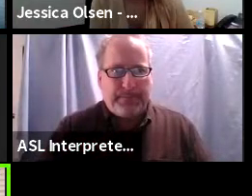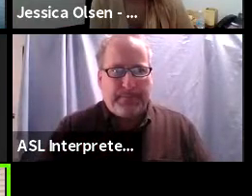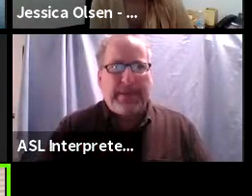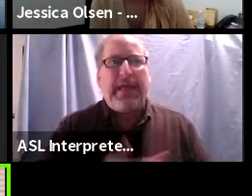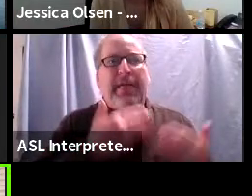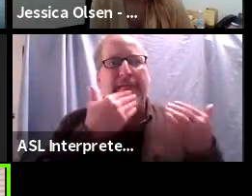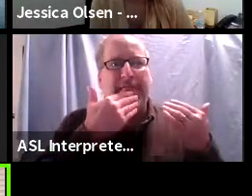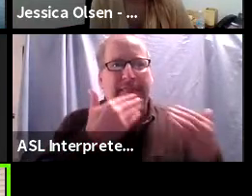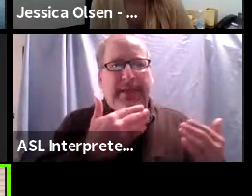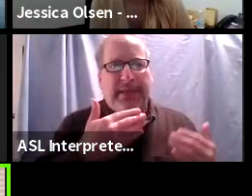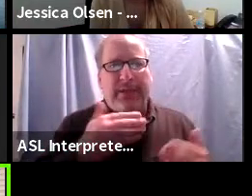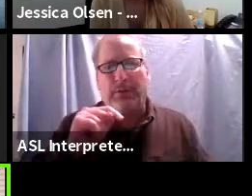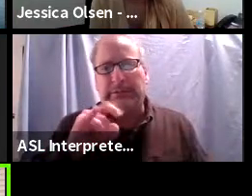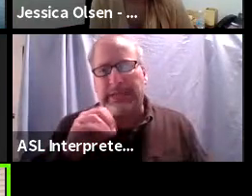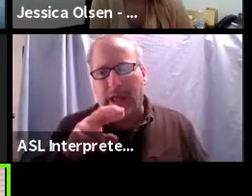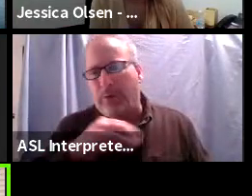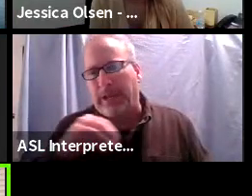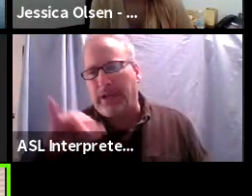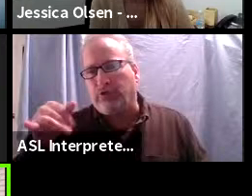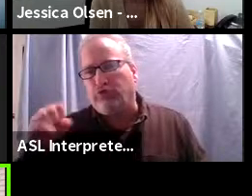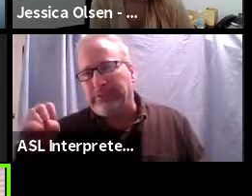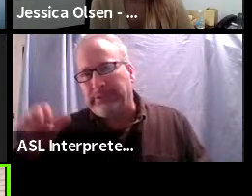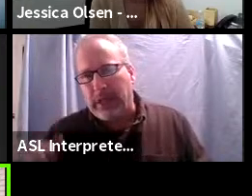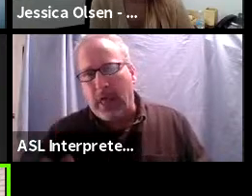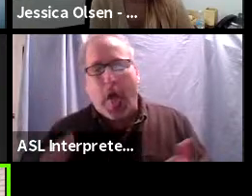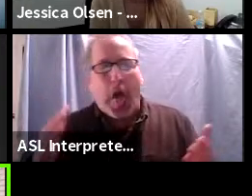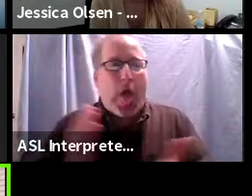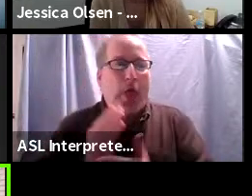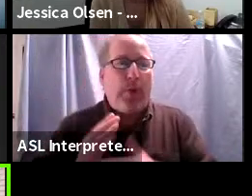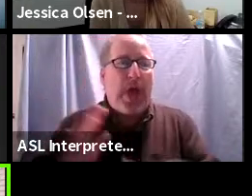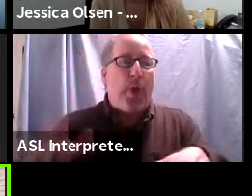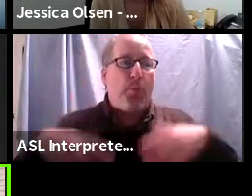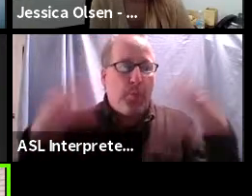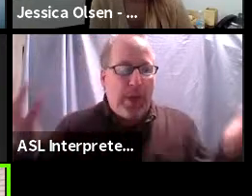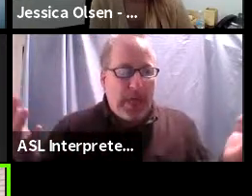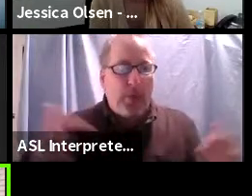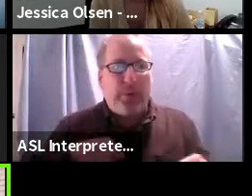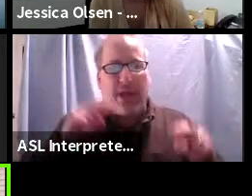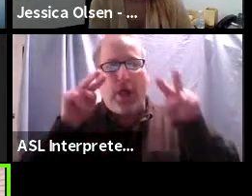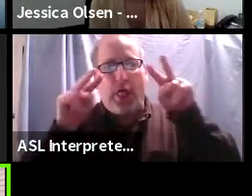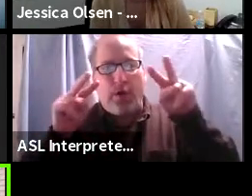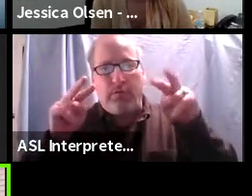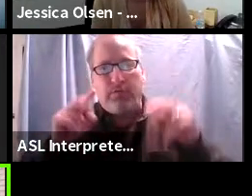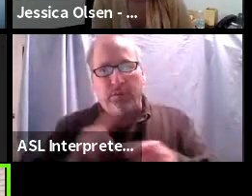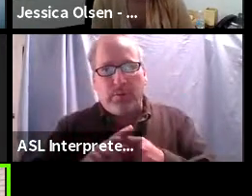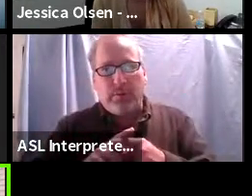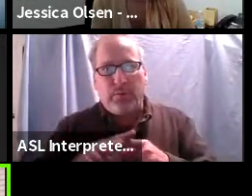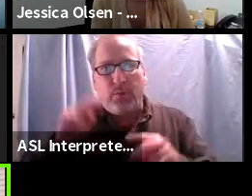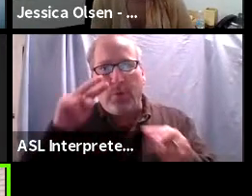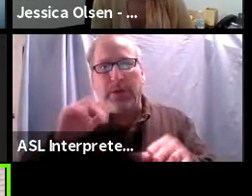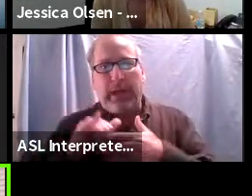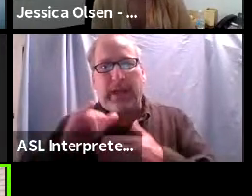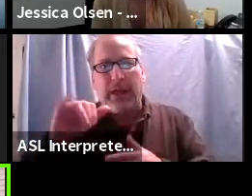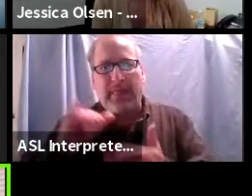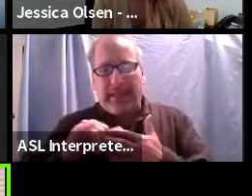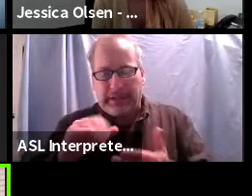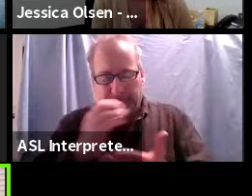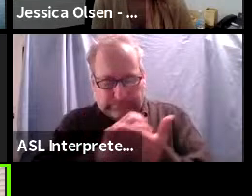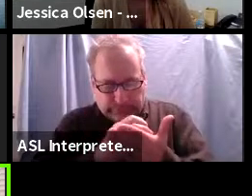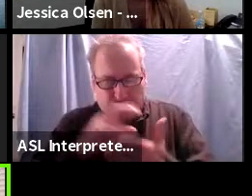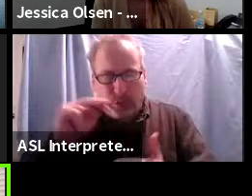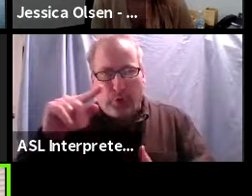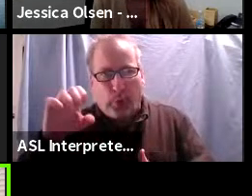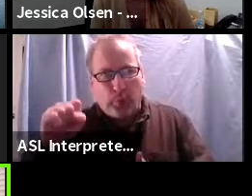Thank you, Taylor and Jessica. All right, well, yeah, we look forward to taking a look at these notes more closely and